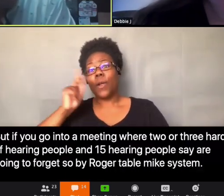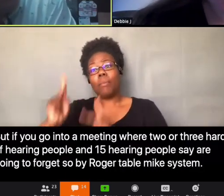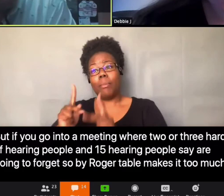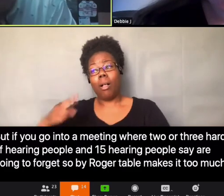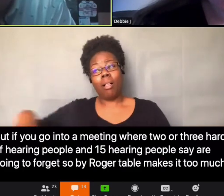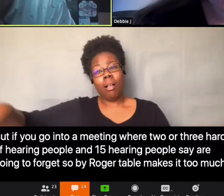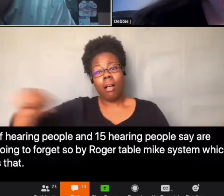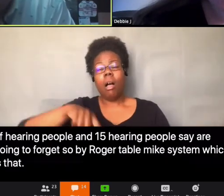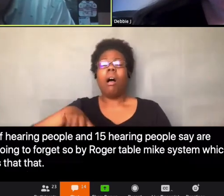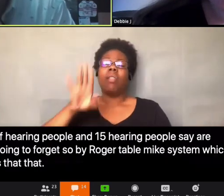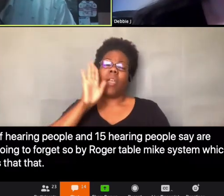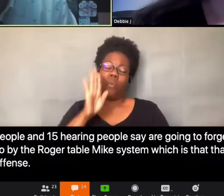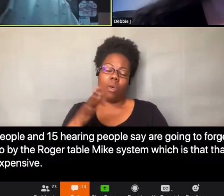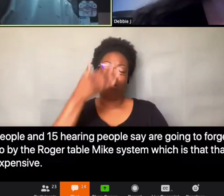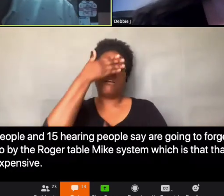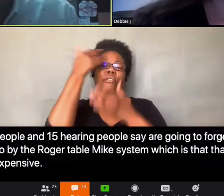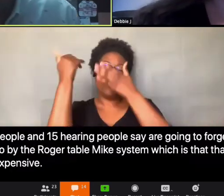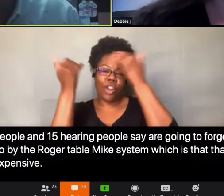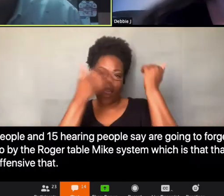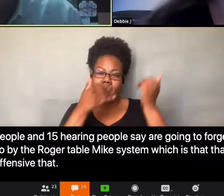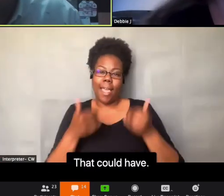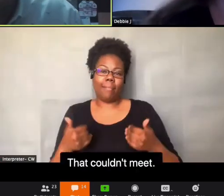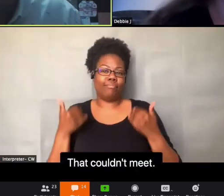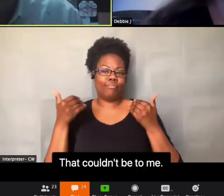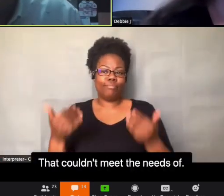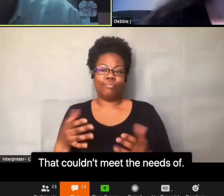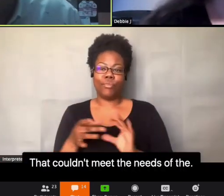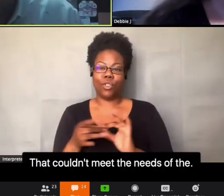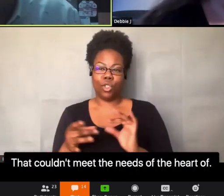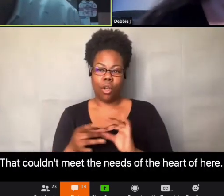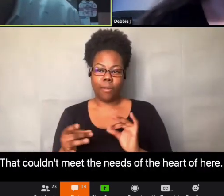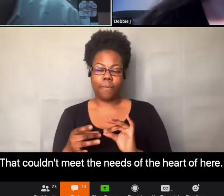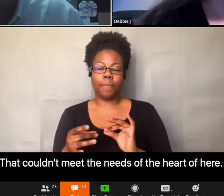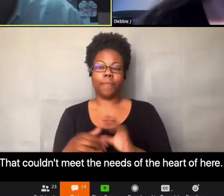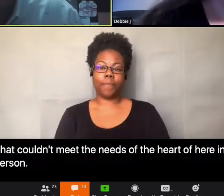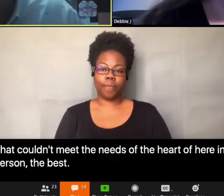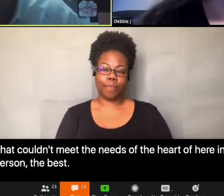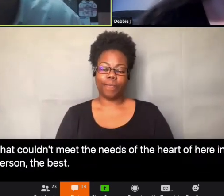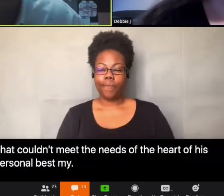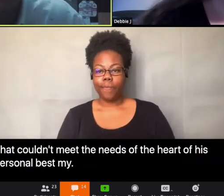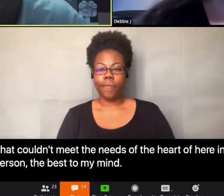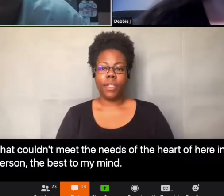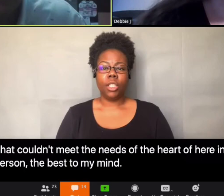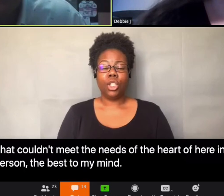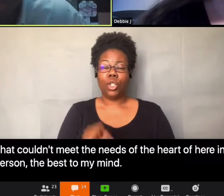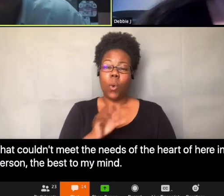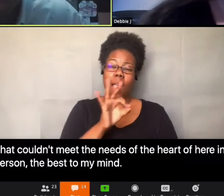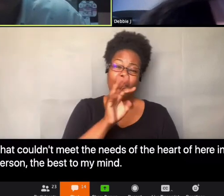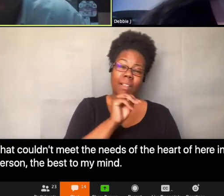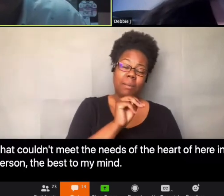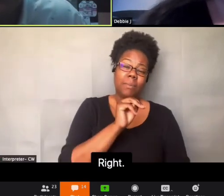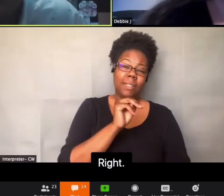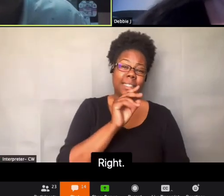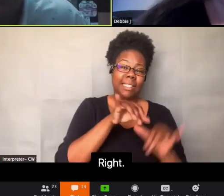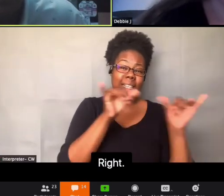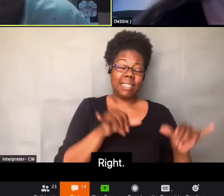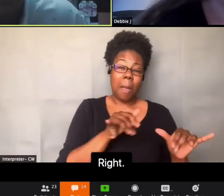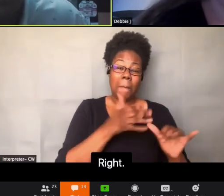which isn't that expensive, that's going to meet the needs of the hard of hearing person the best in my mind. Great.